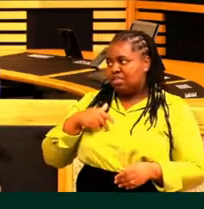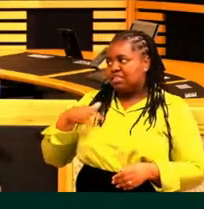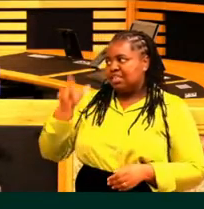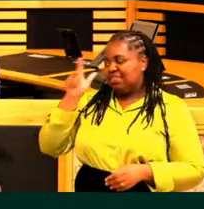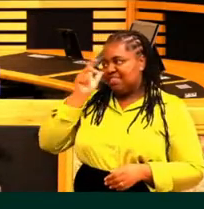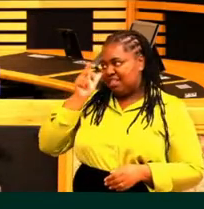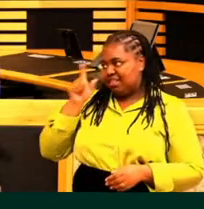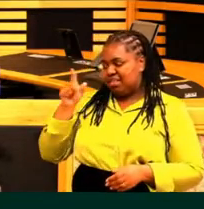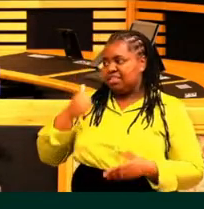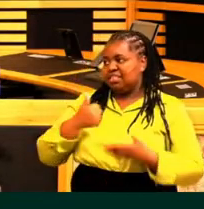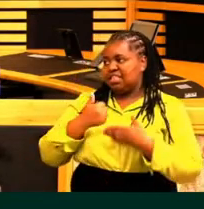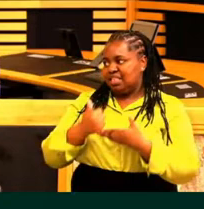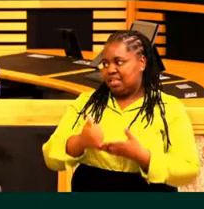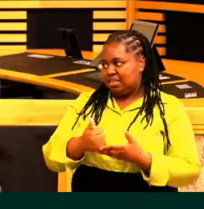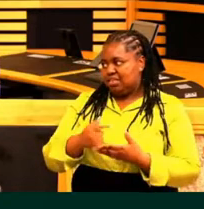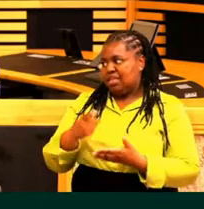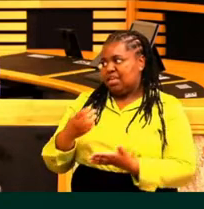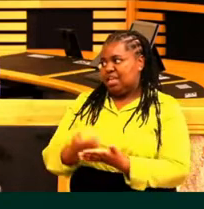open